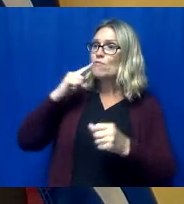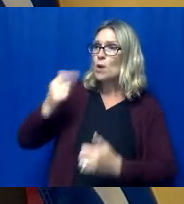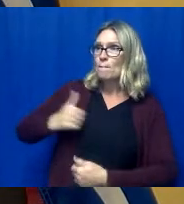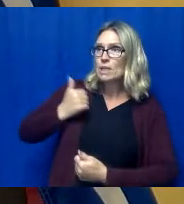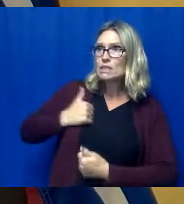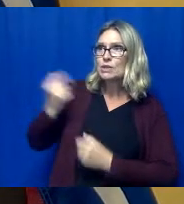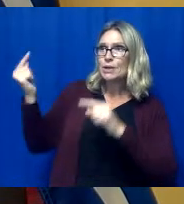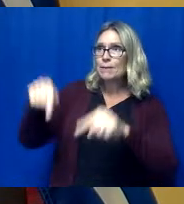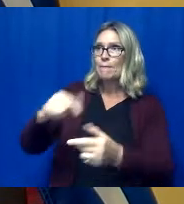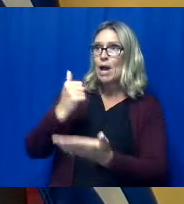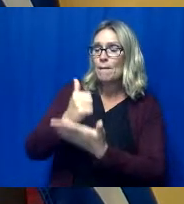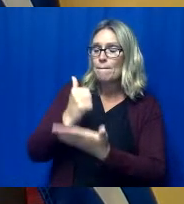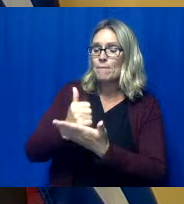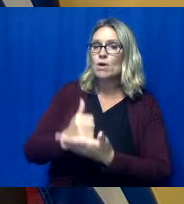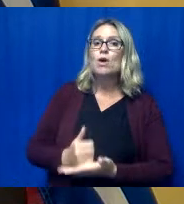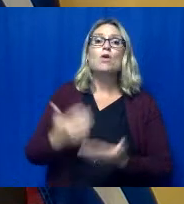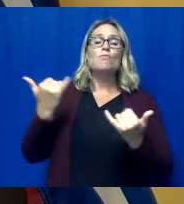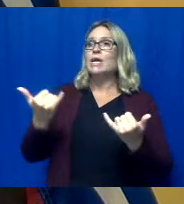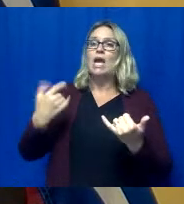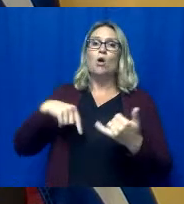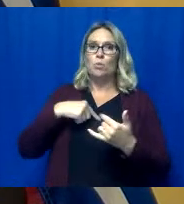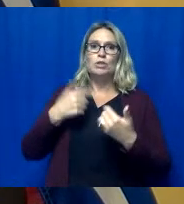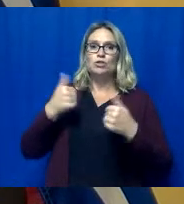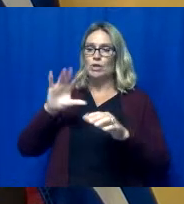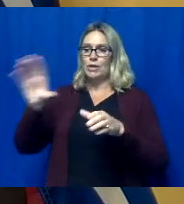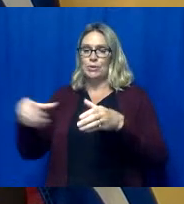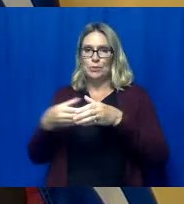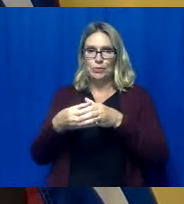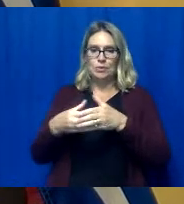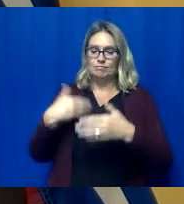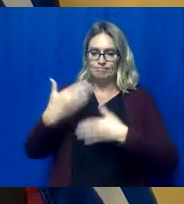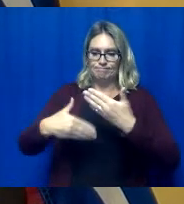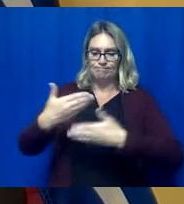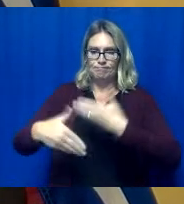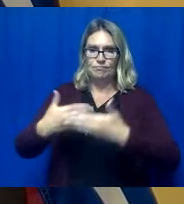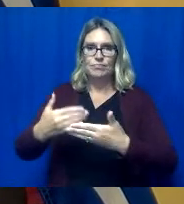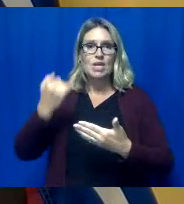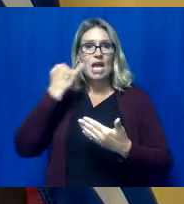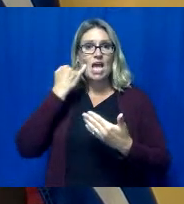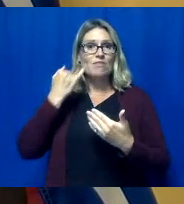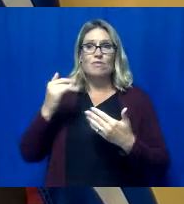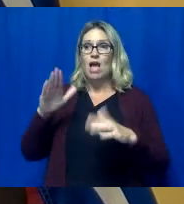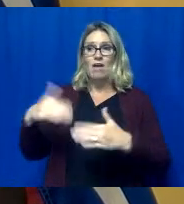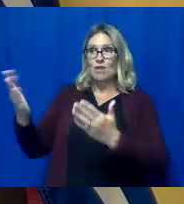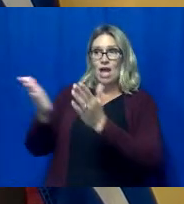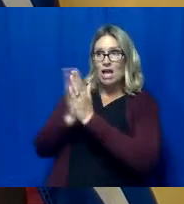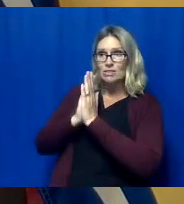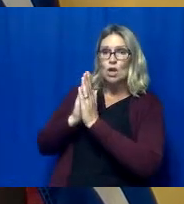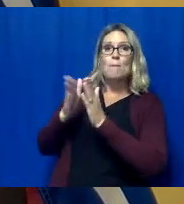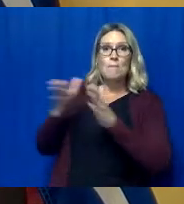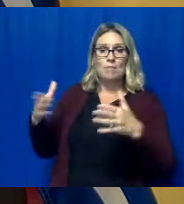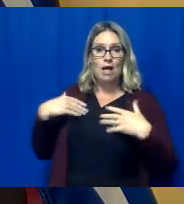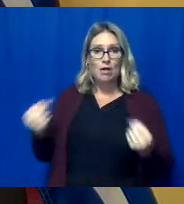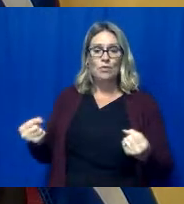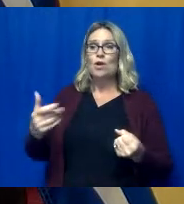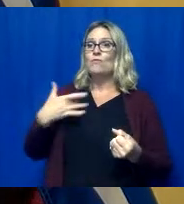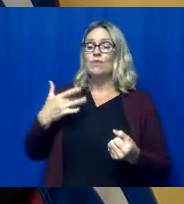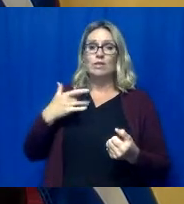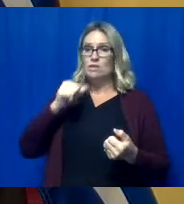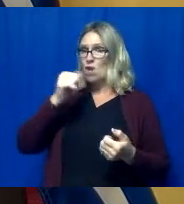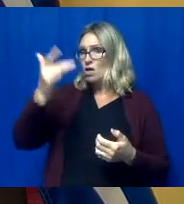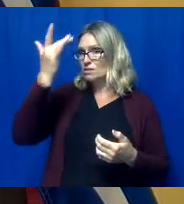time, we're working through it. We're asking those who have not been asked by public health or are not symptomatic